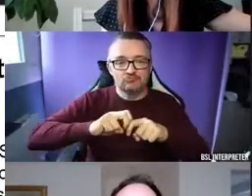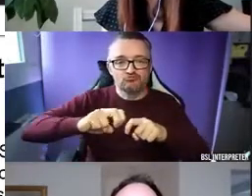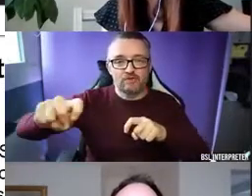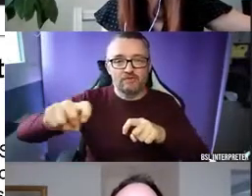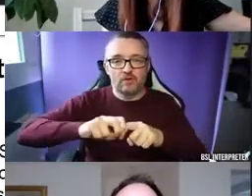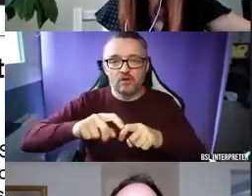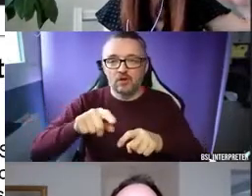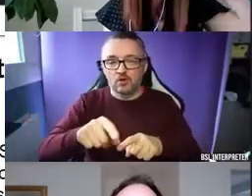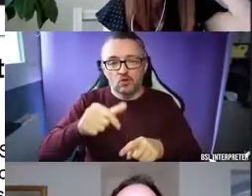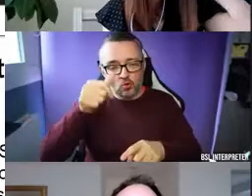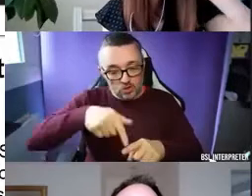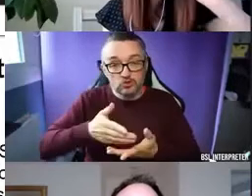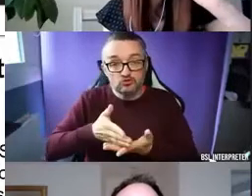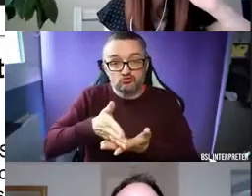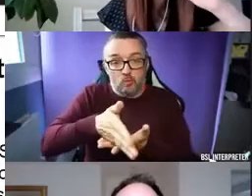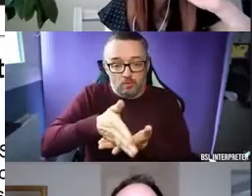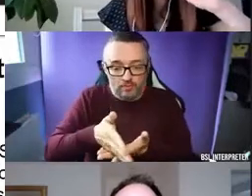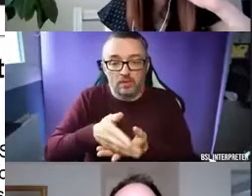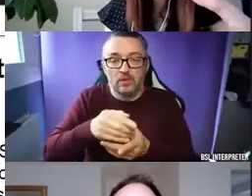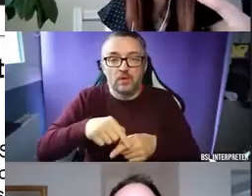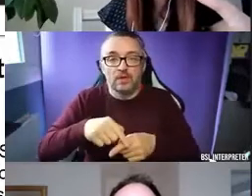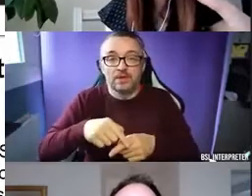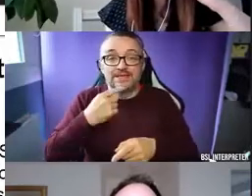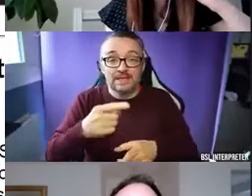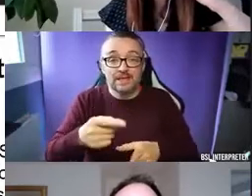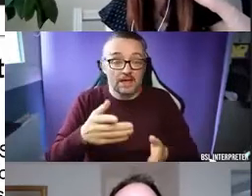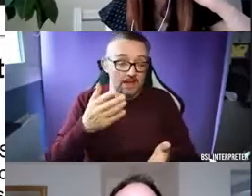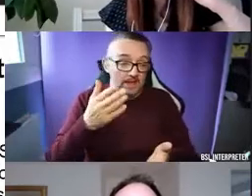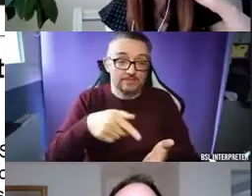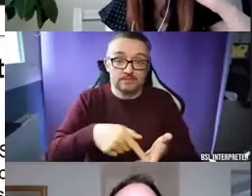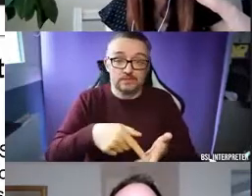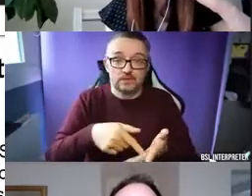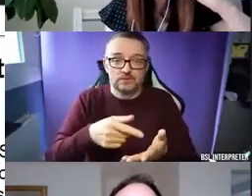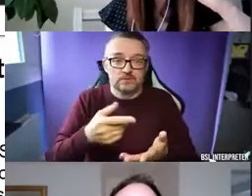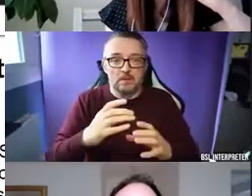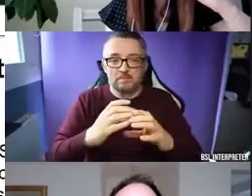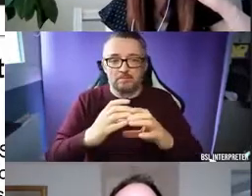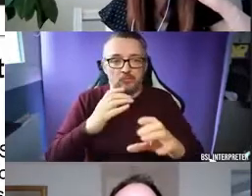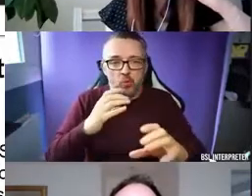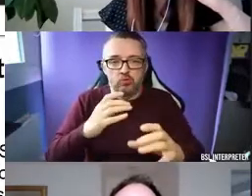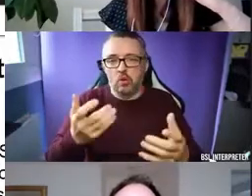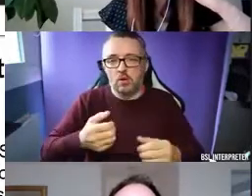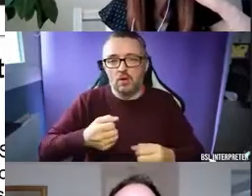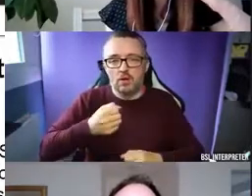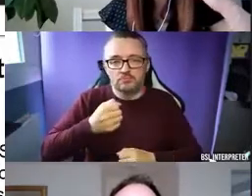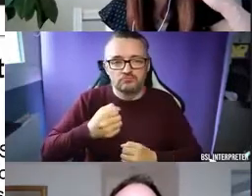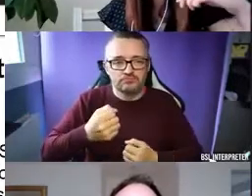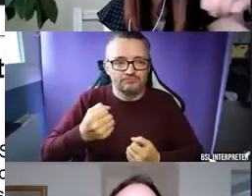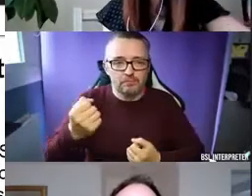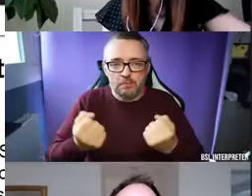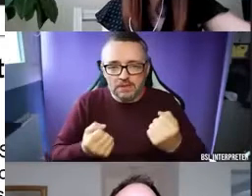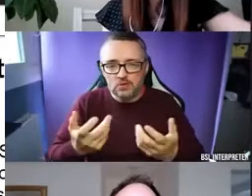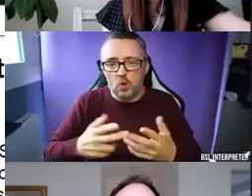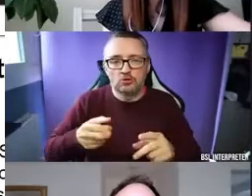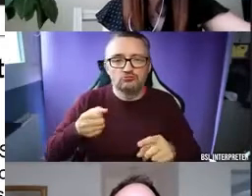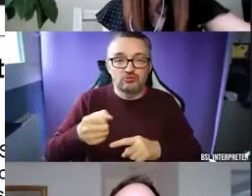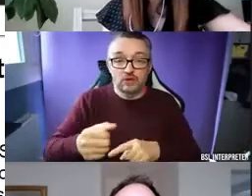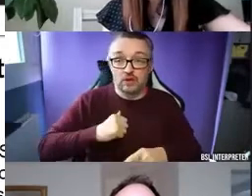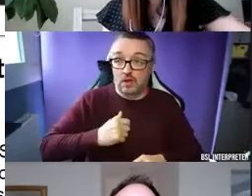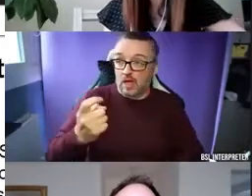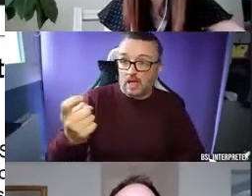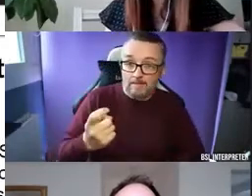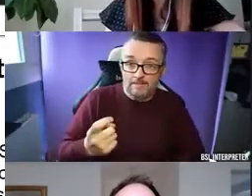the station you're at. It gives you the guarantee that the vehicle, the bus or the train is coming, and it tells you how many